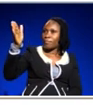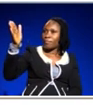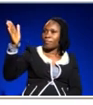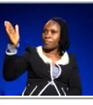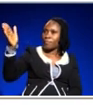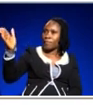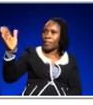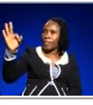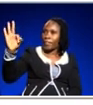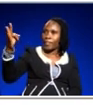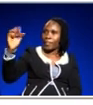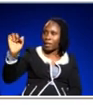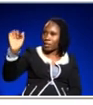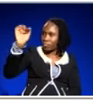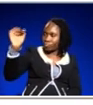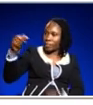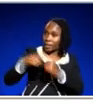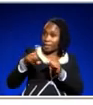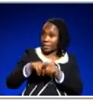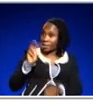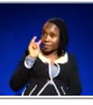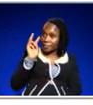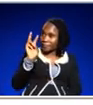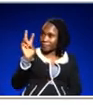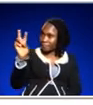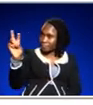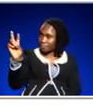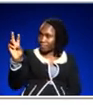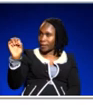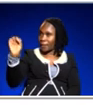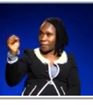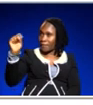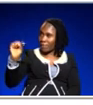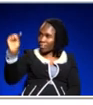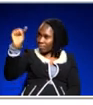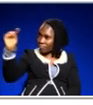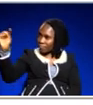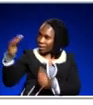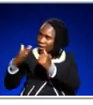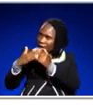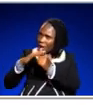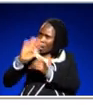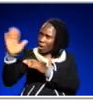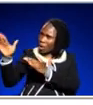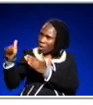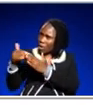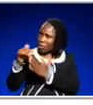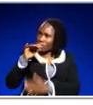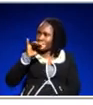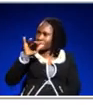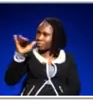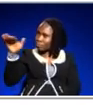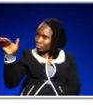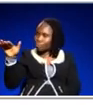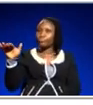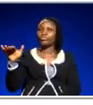the cube root of 7, the fifth root of 9 are all examples of SADs.